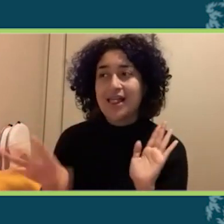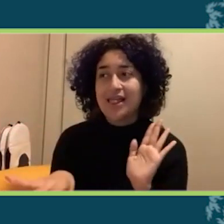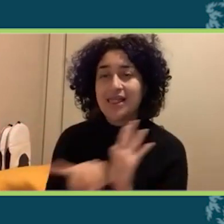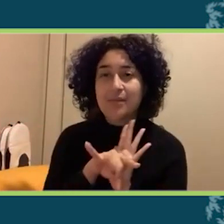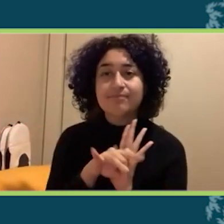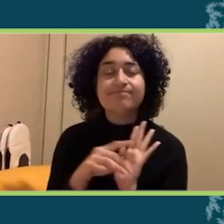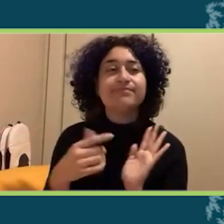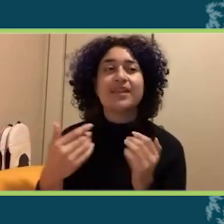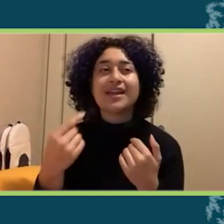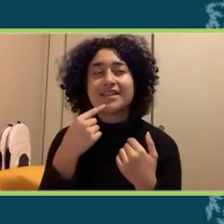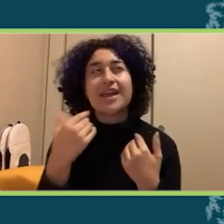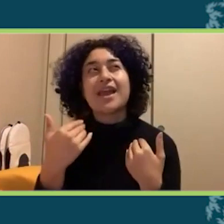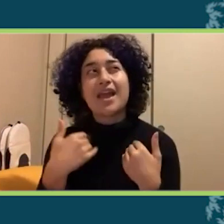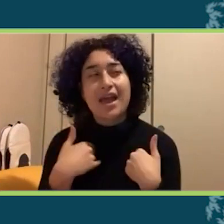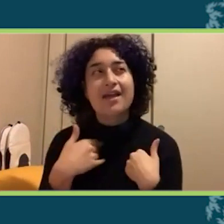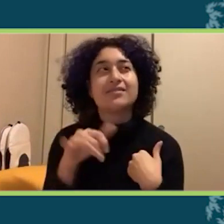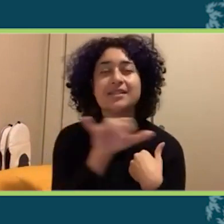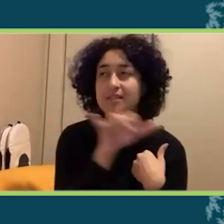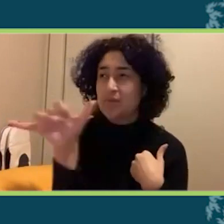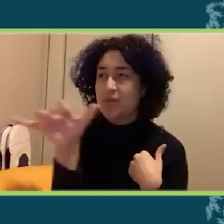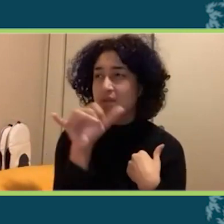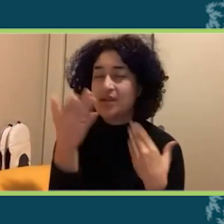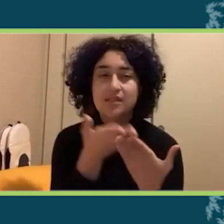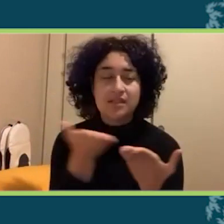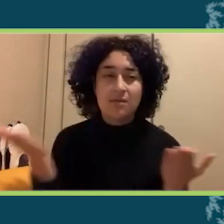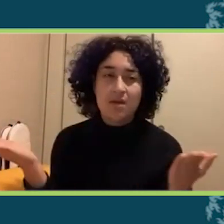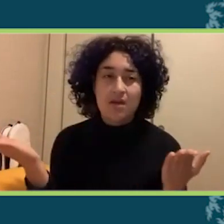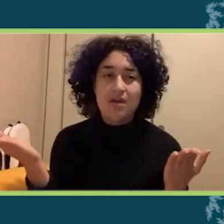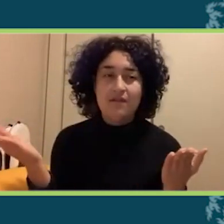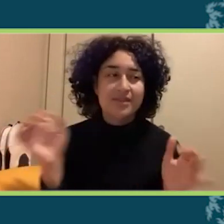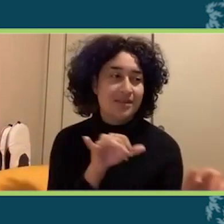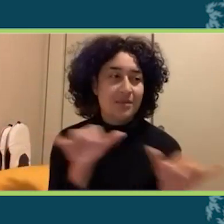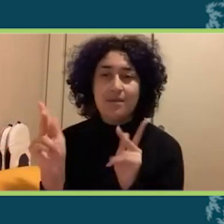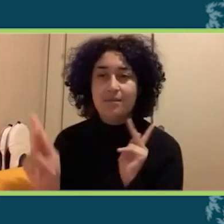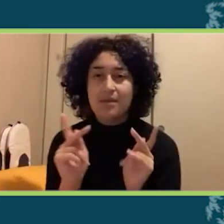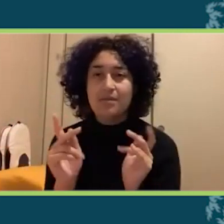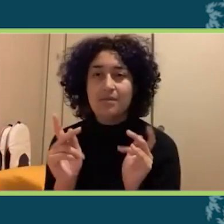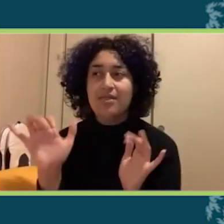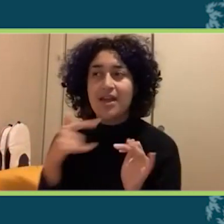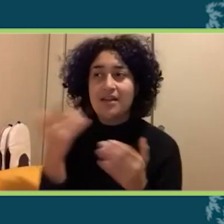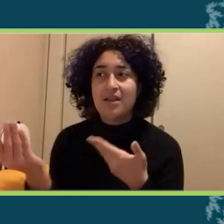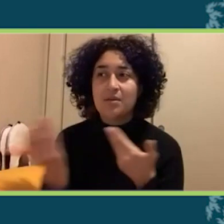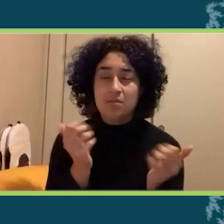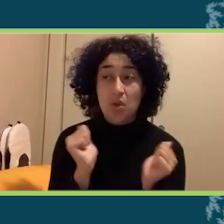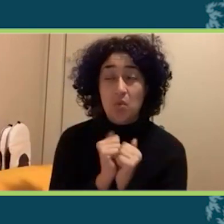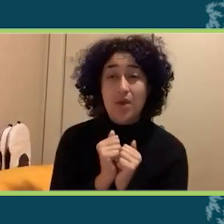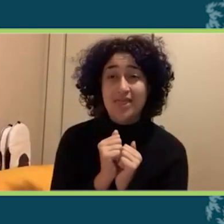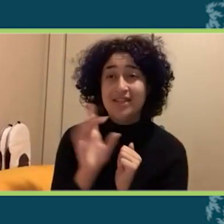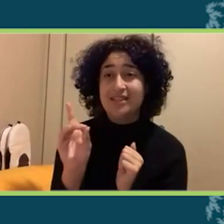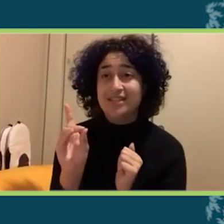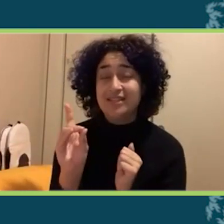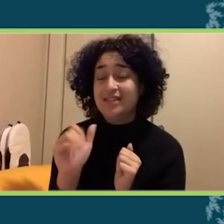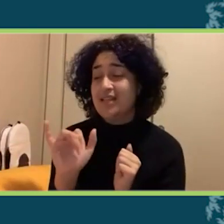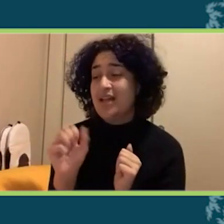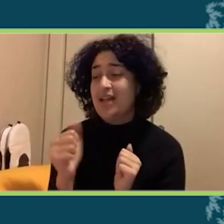some similarities here to some of the similarities of people who have come to me with this diagnosis before, and I'm going to